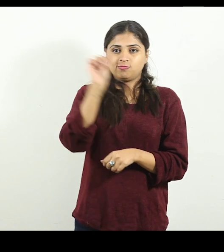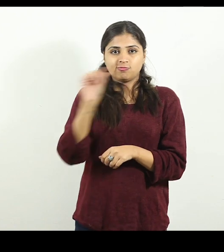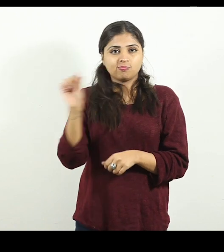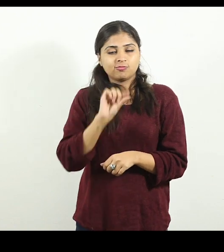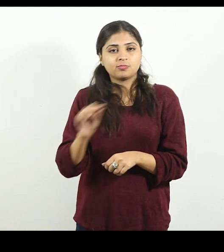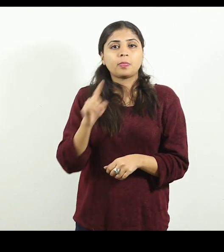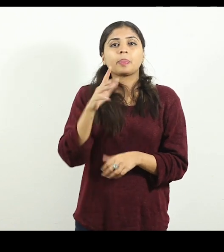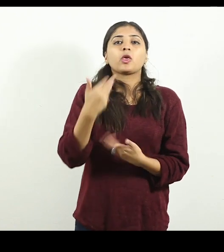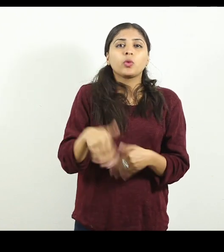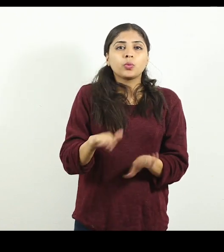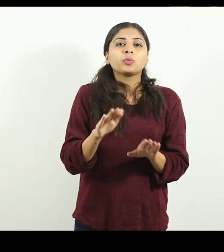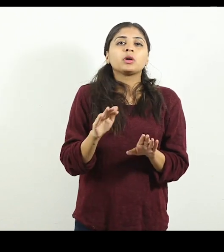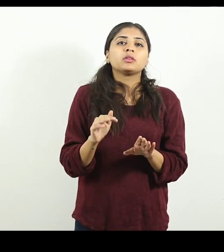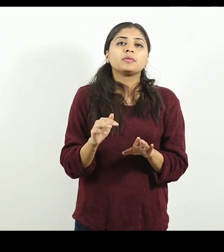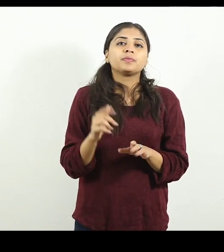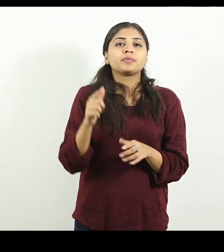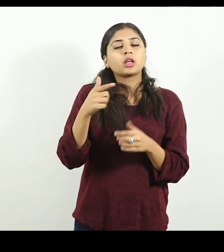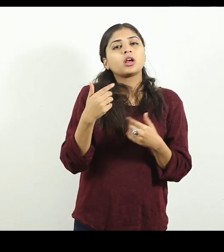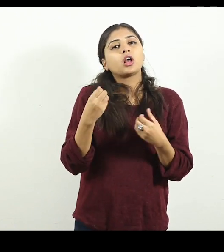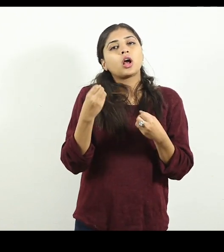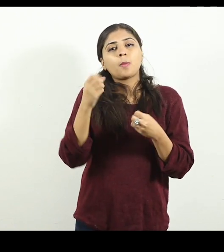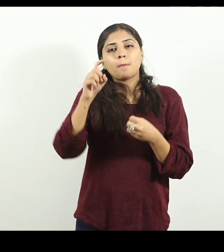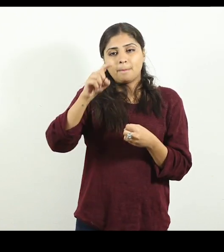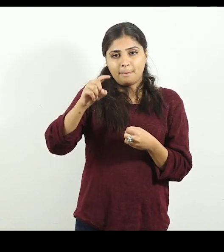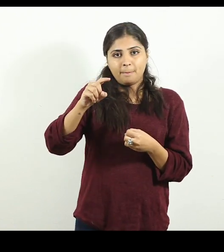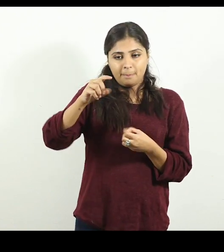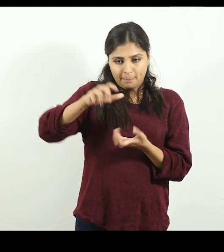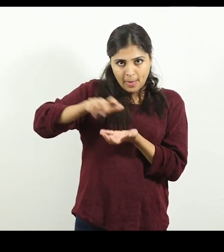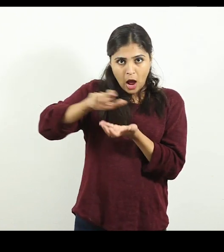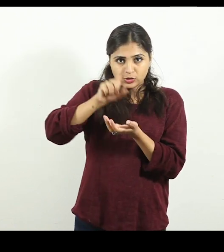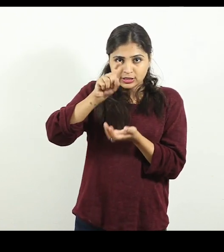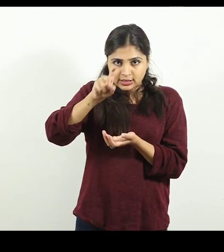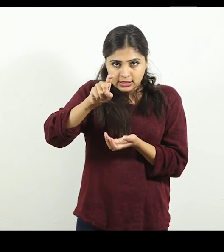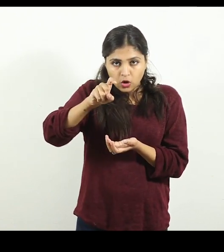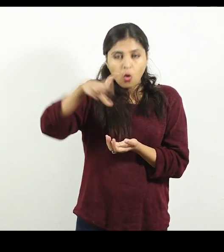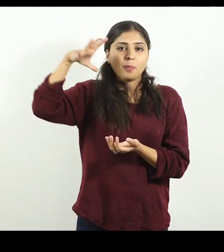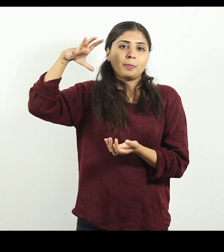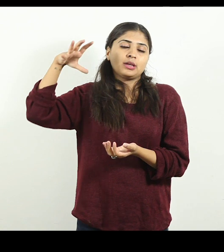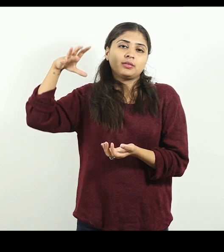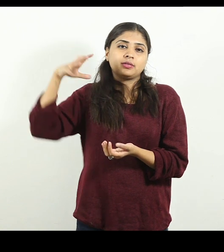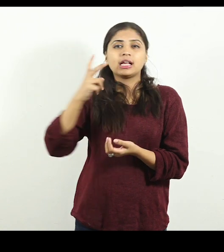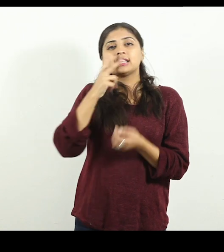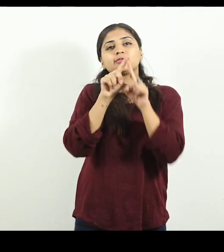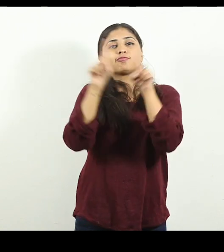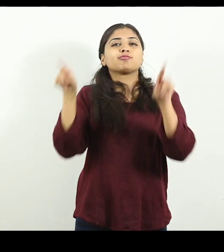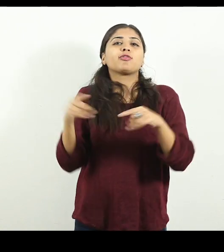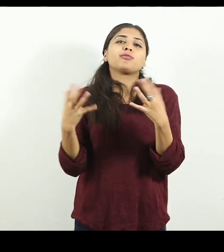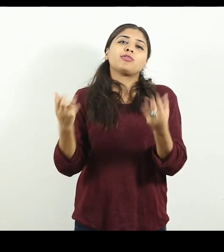you would like, let go with your mouse and the table will be in your document.